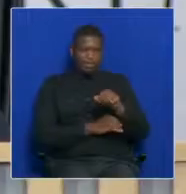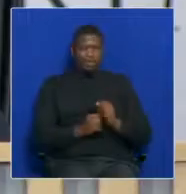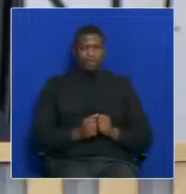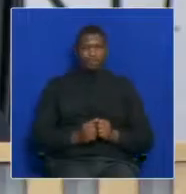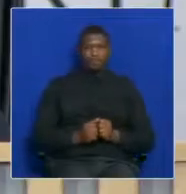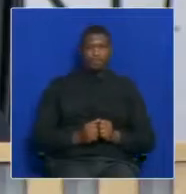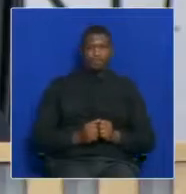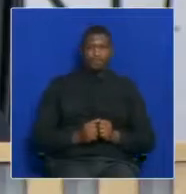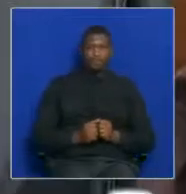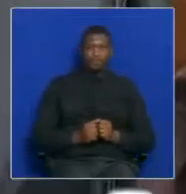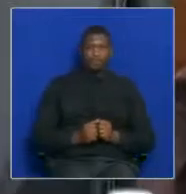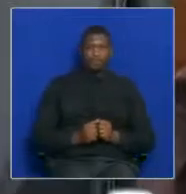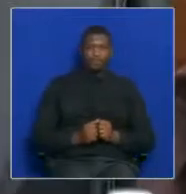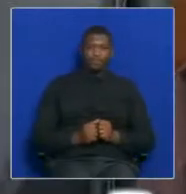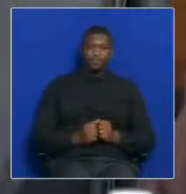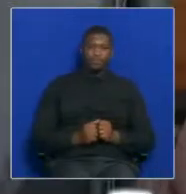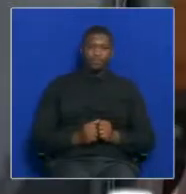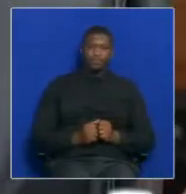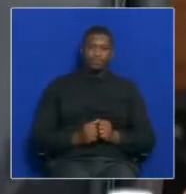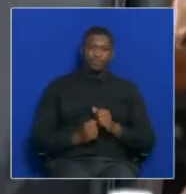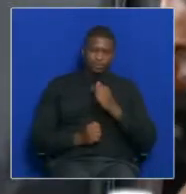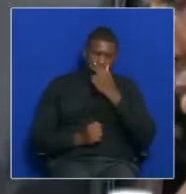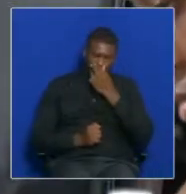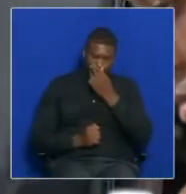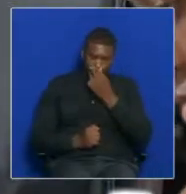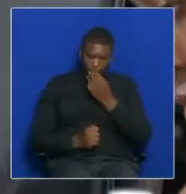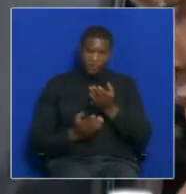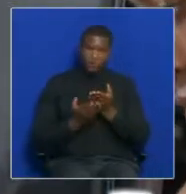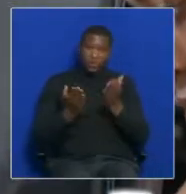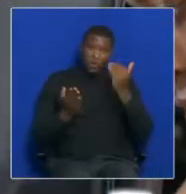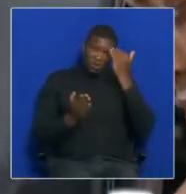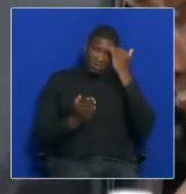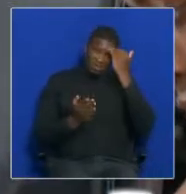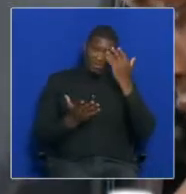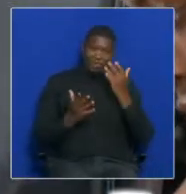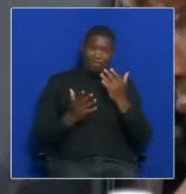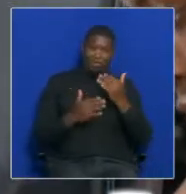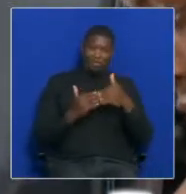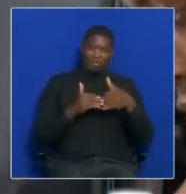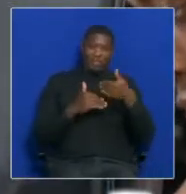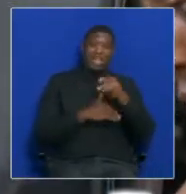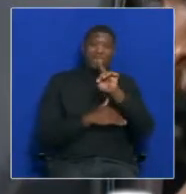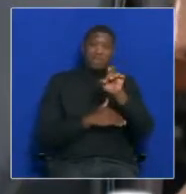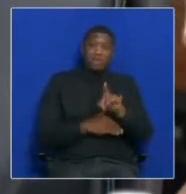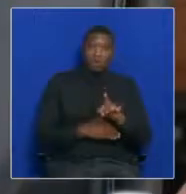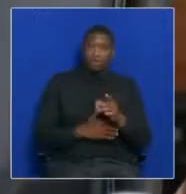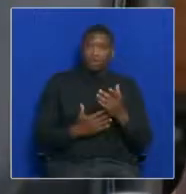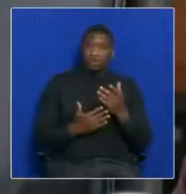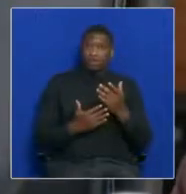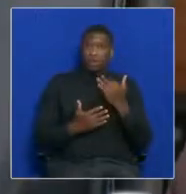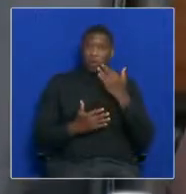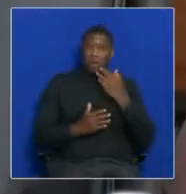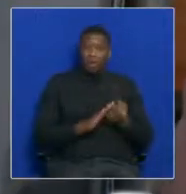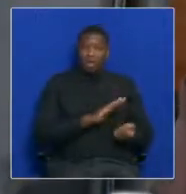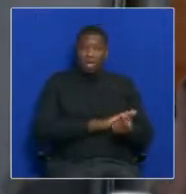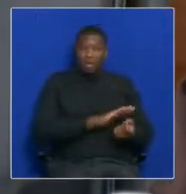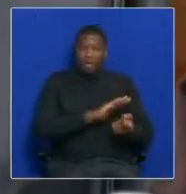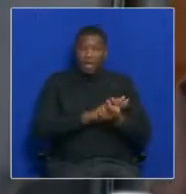You know, the natural question that follows is, in these instances, we know there was flouting